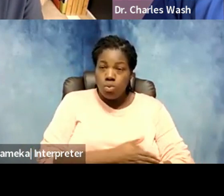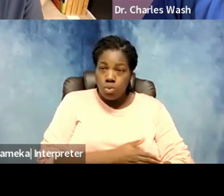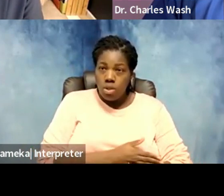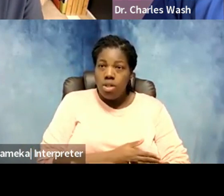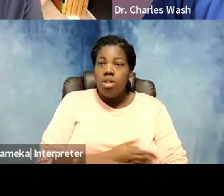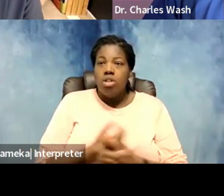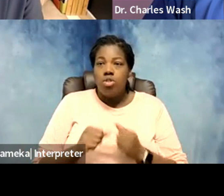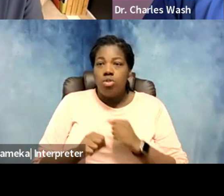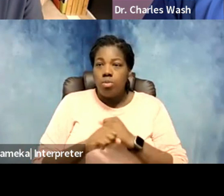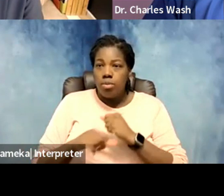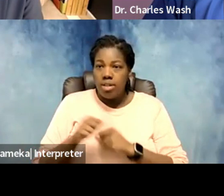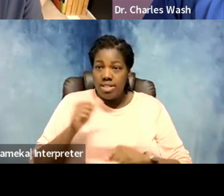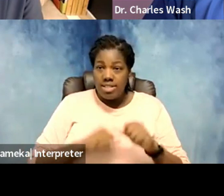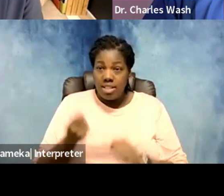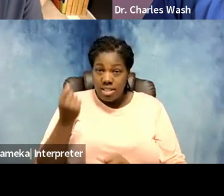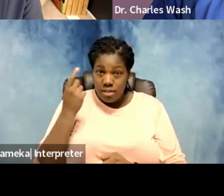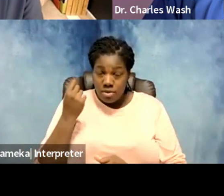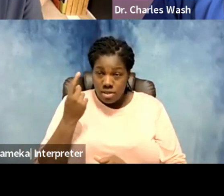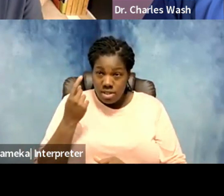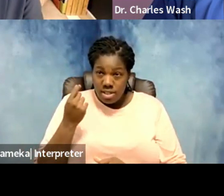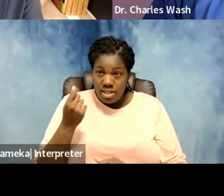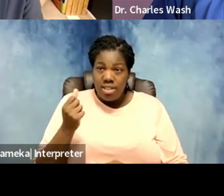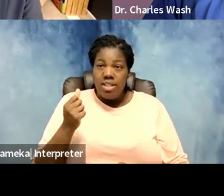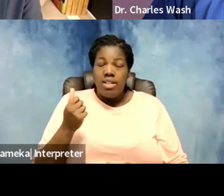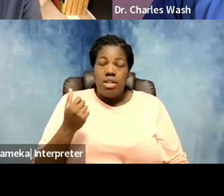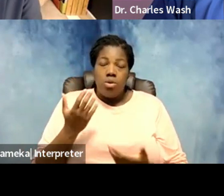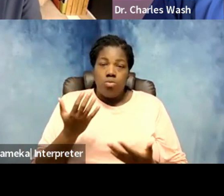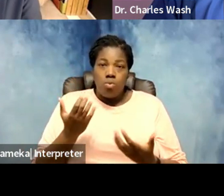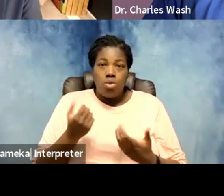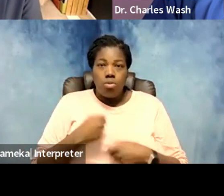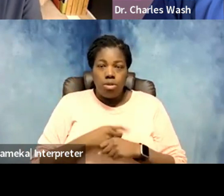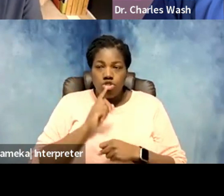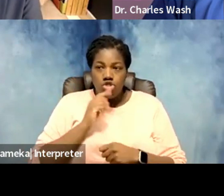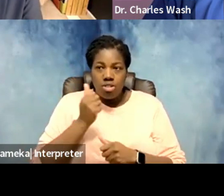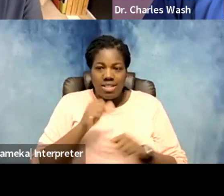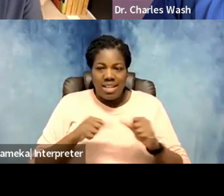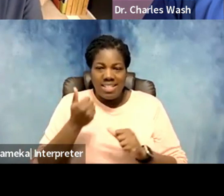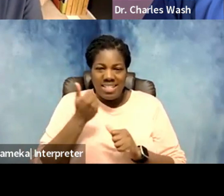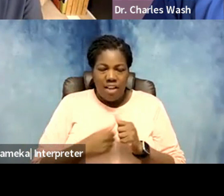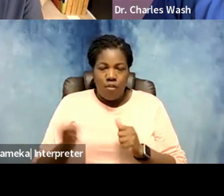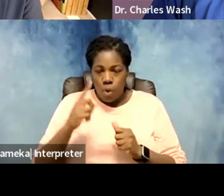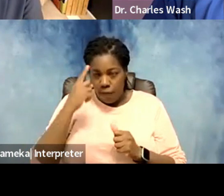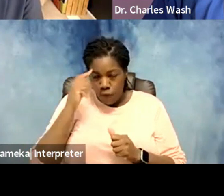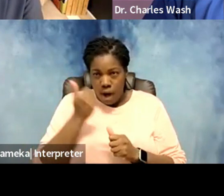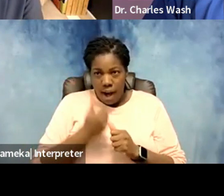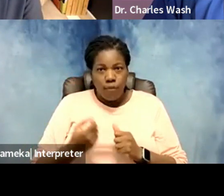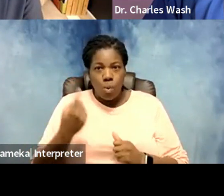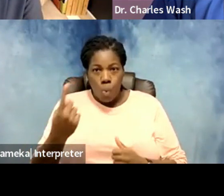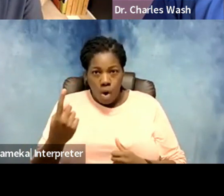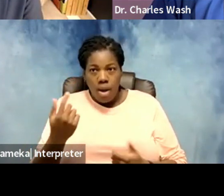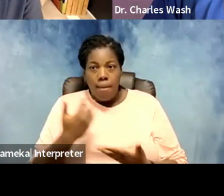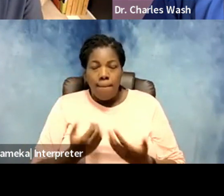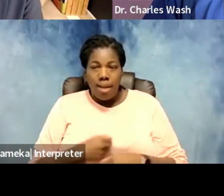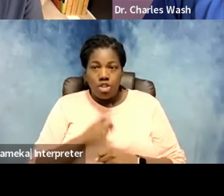helping to promote science literacy. Again, this idea science is everywhere for everyone, but we also want to make sure that people are comfortable